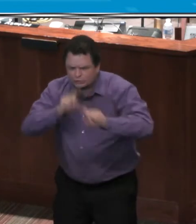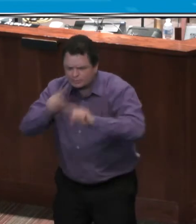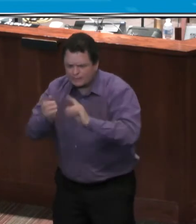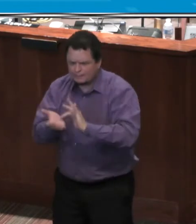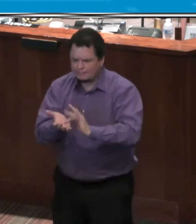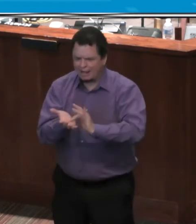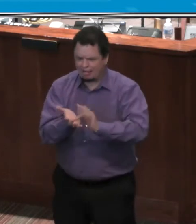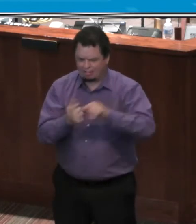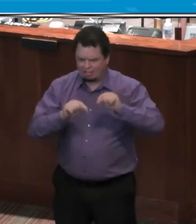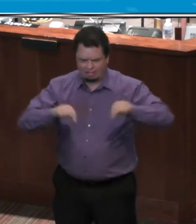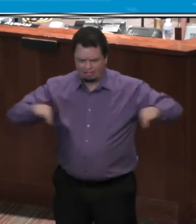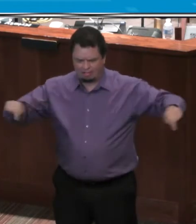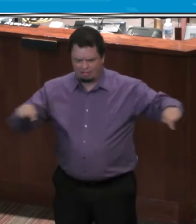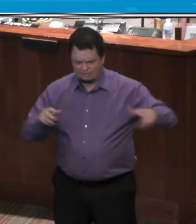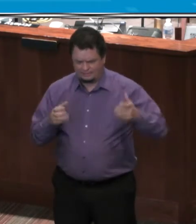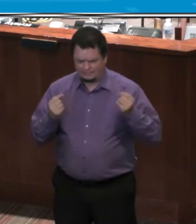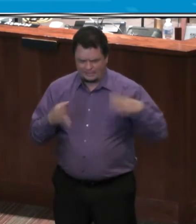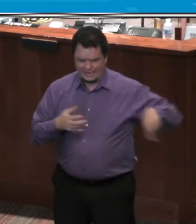public health